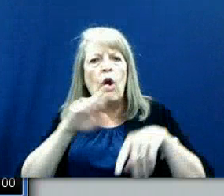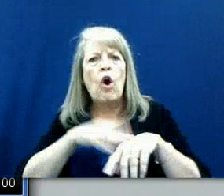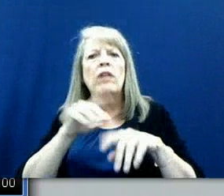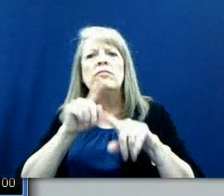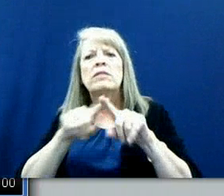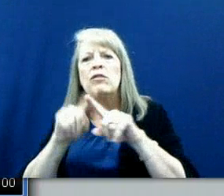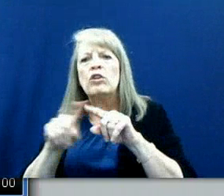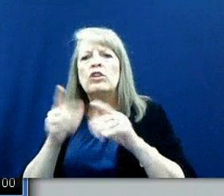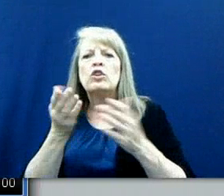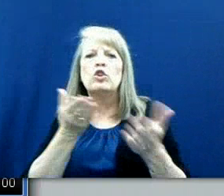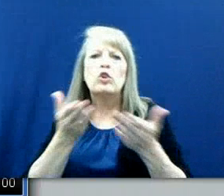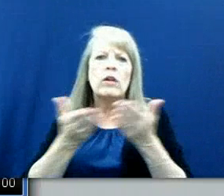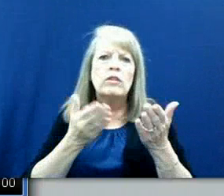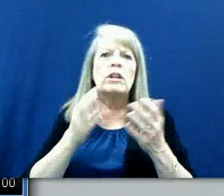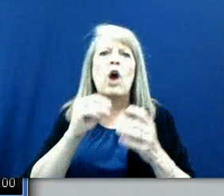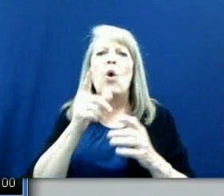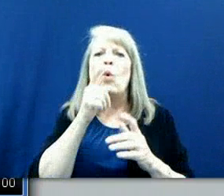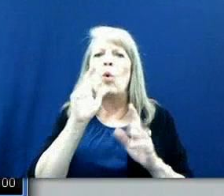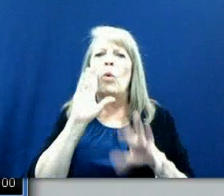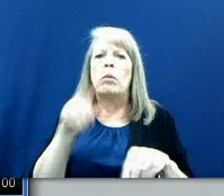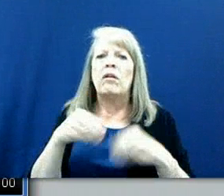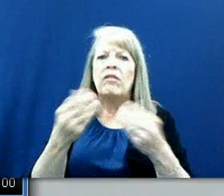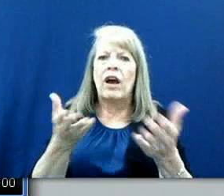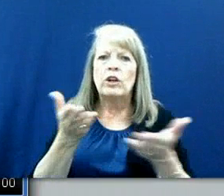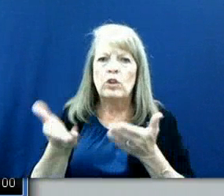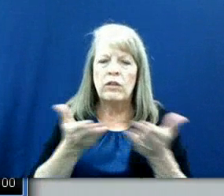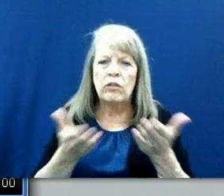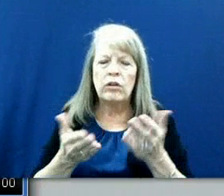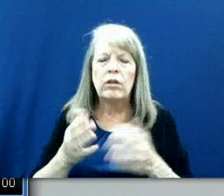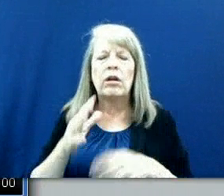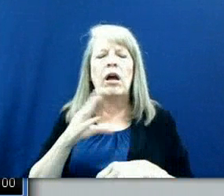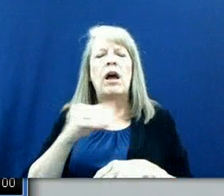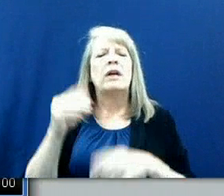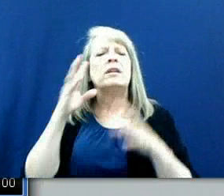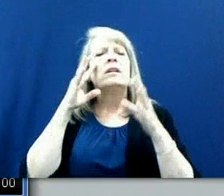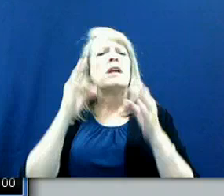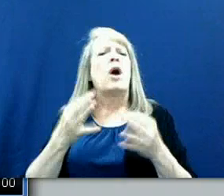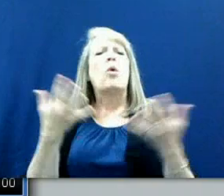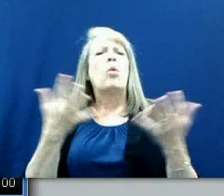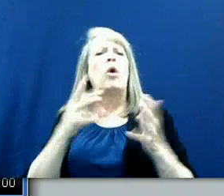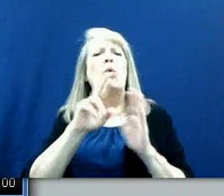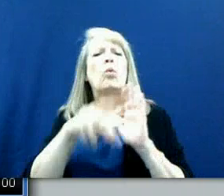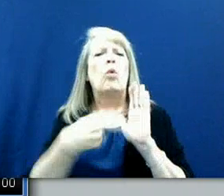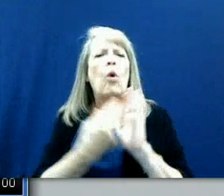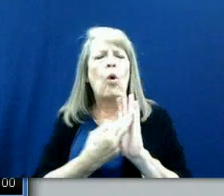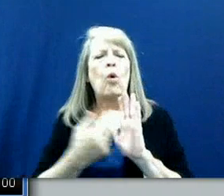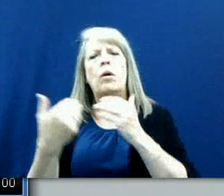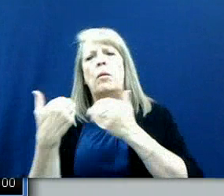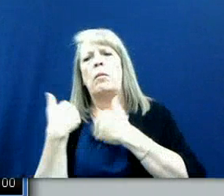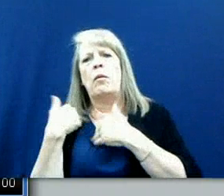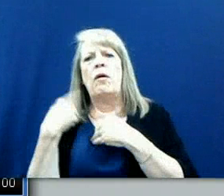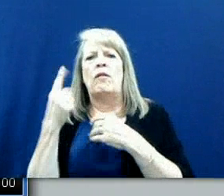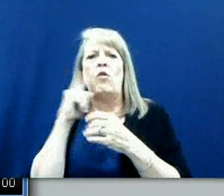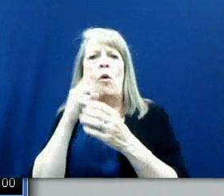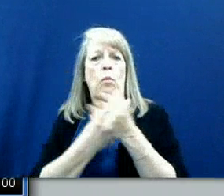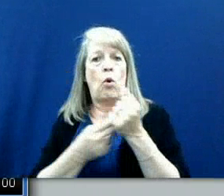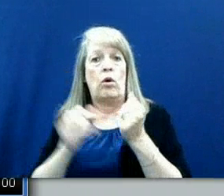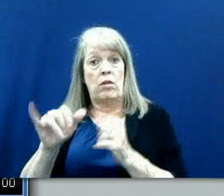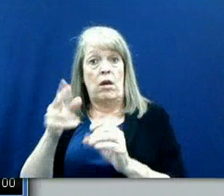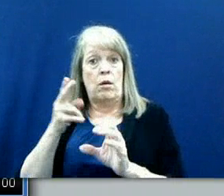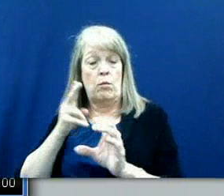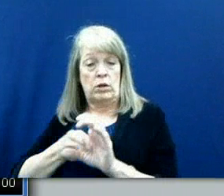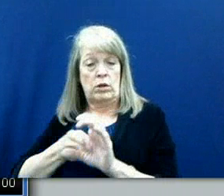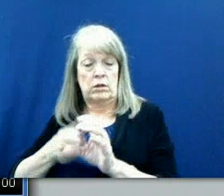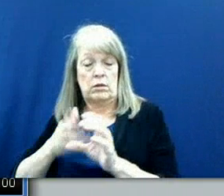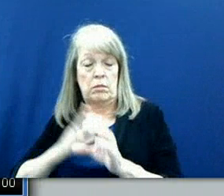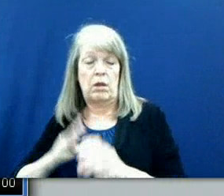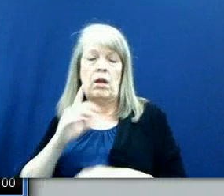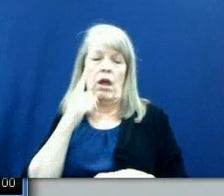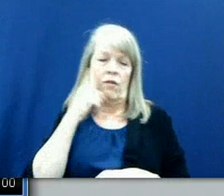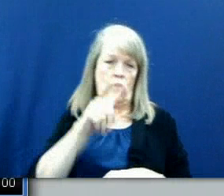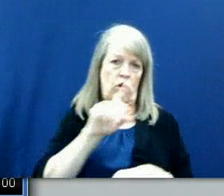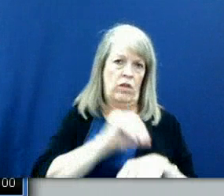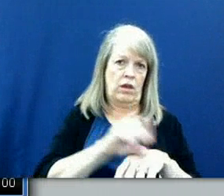providers, and determine the roles and responsibilities of the participant and the counselor.